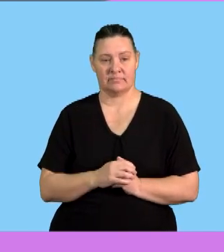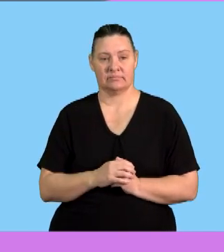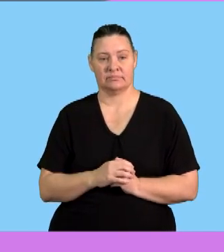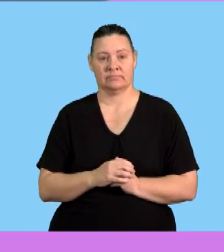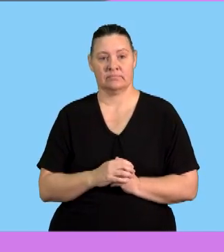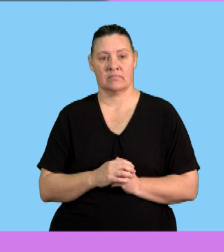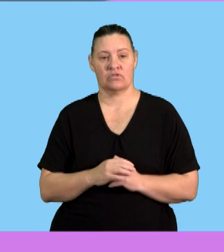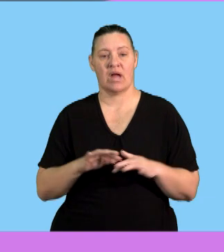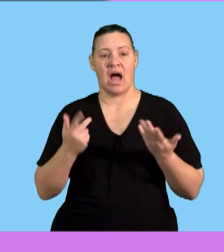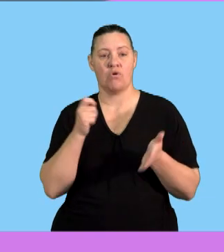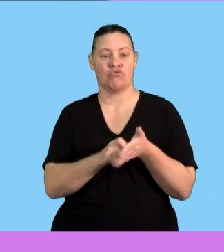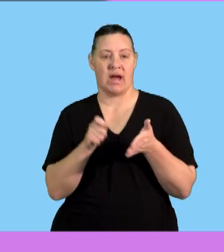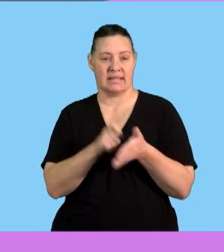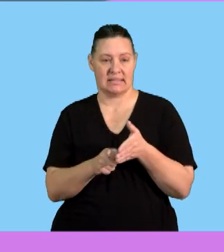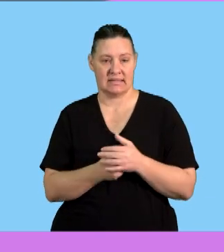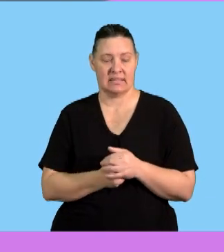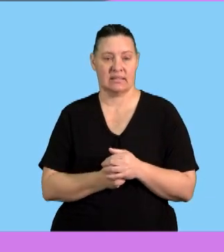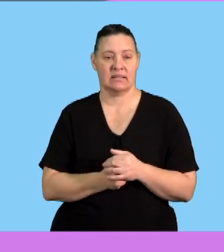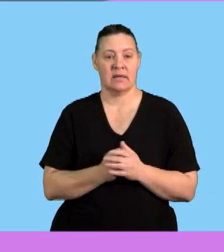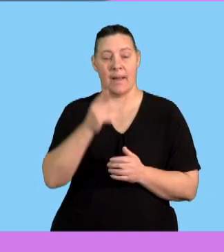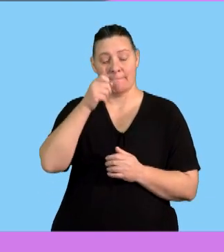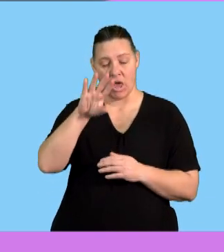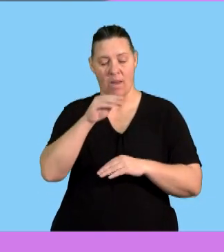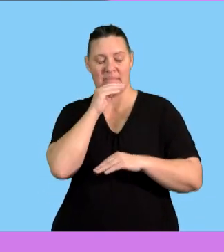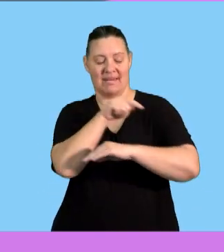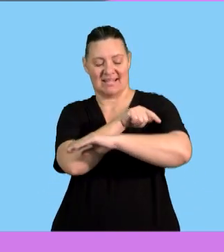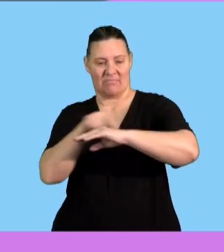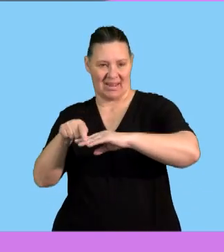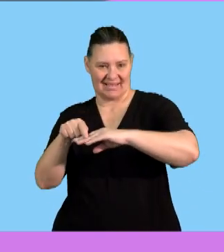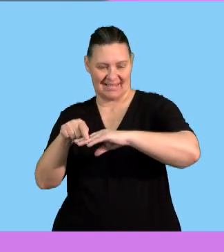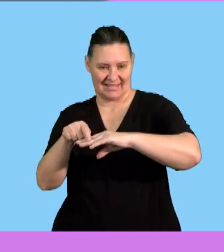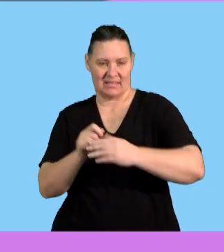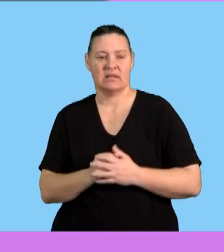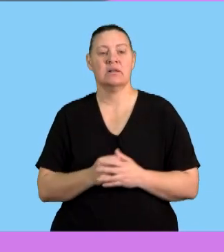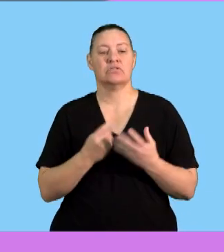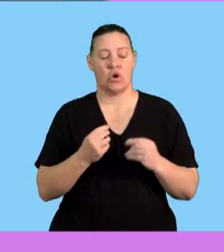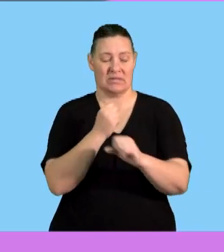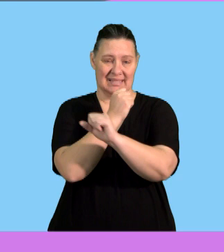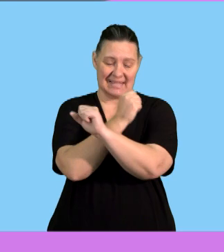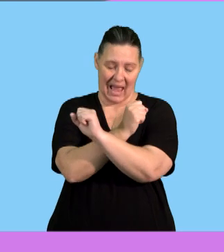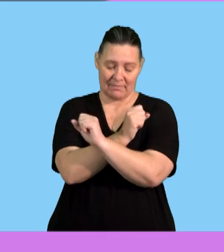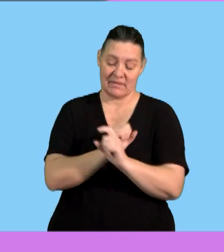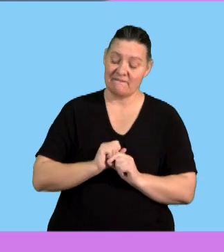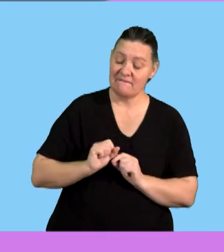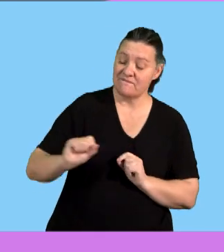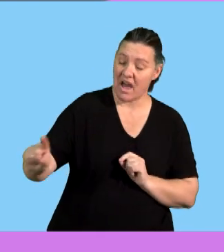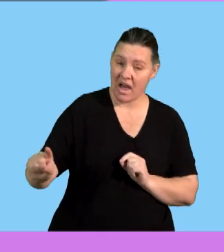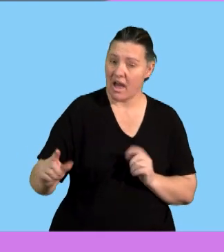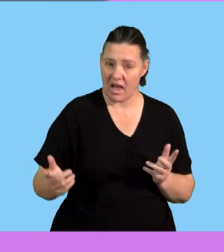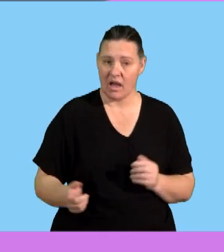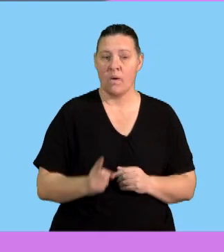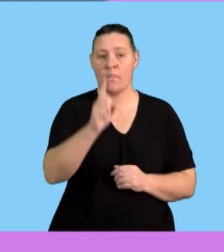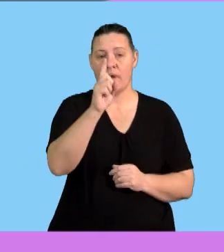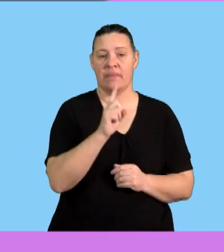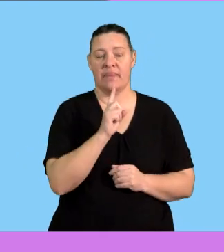kilometers. So this is how you write it. Multiply by the distance to be traveled, which